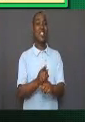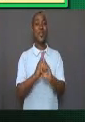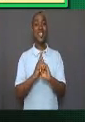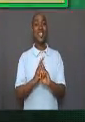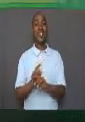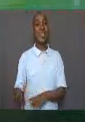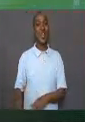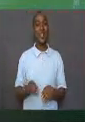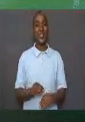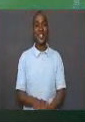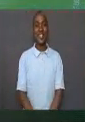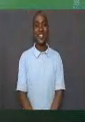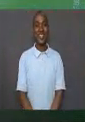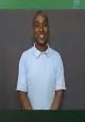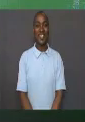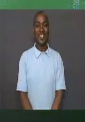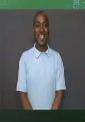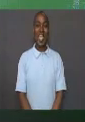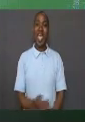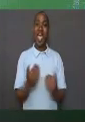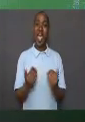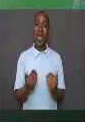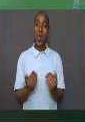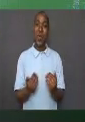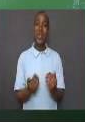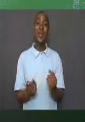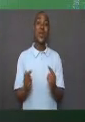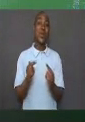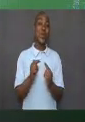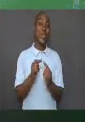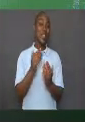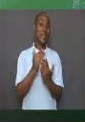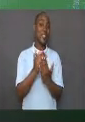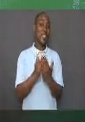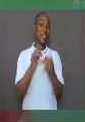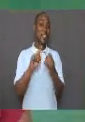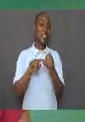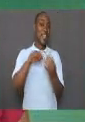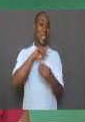students. We have reached the end of our lesson.